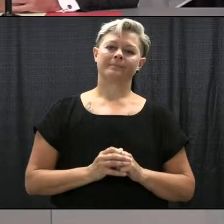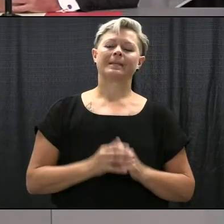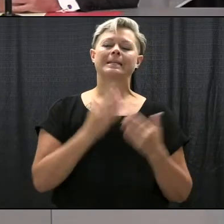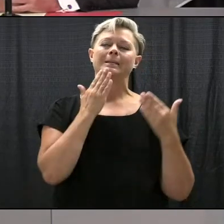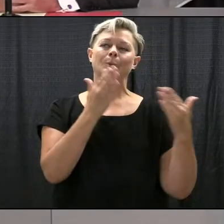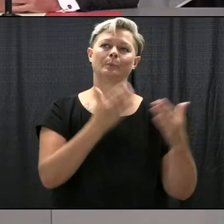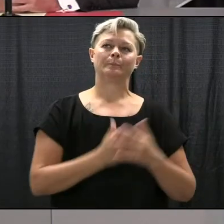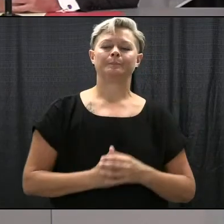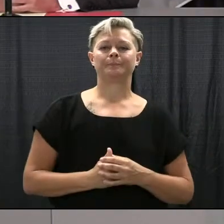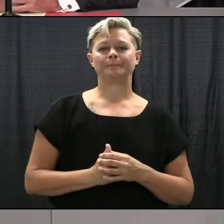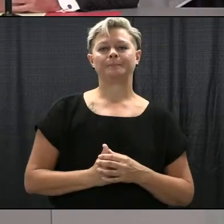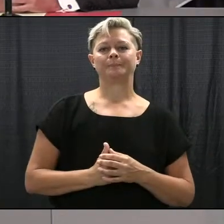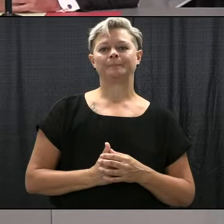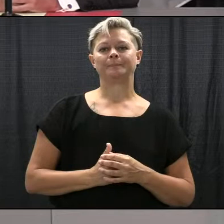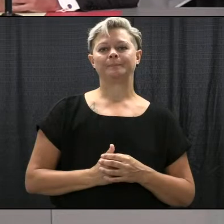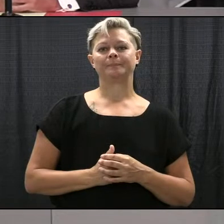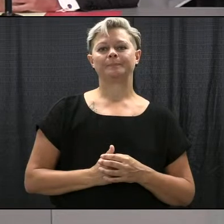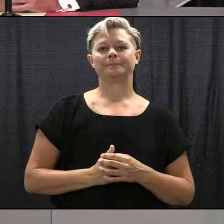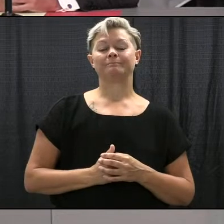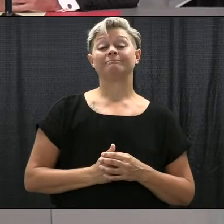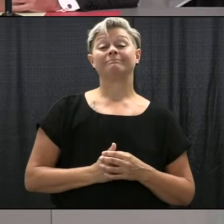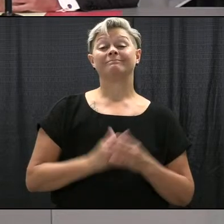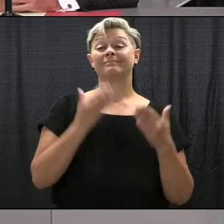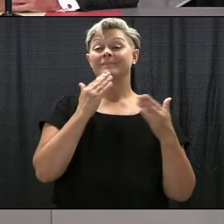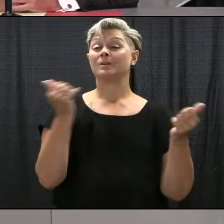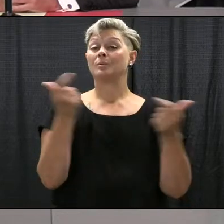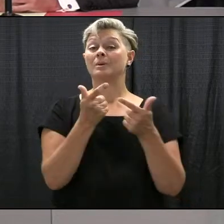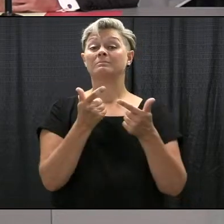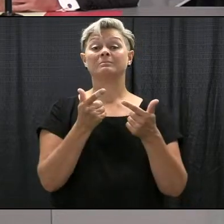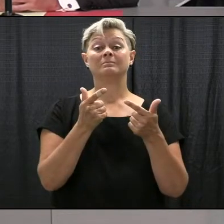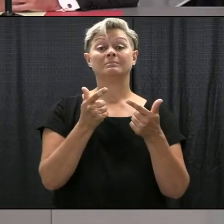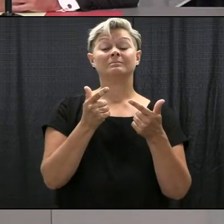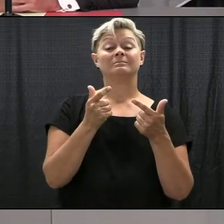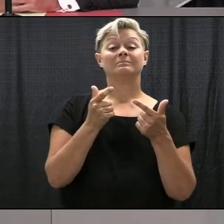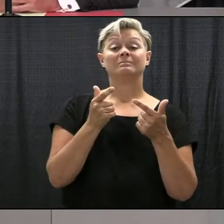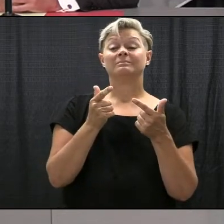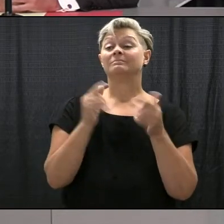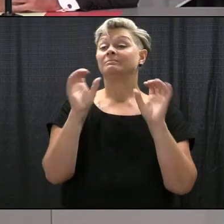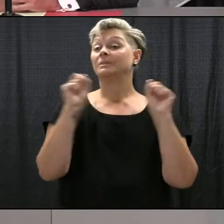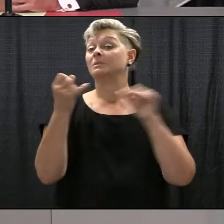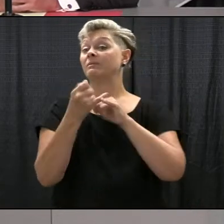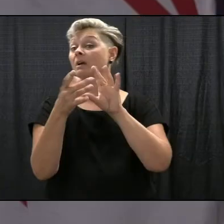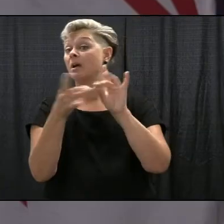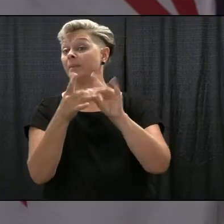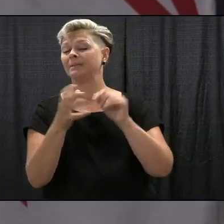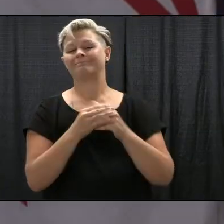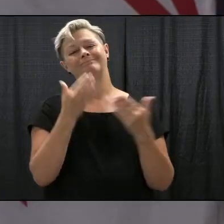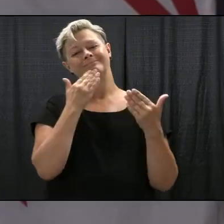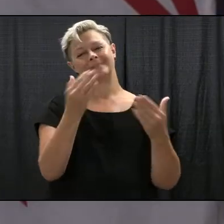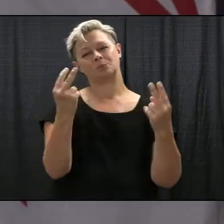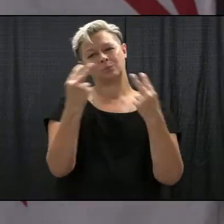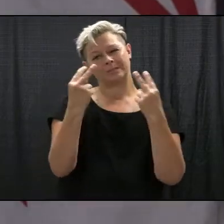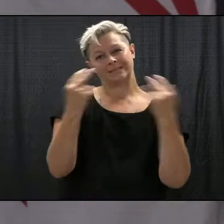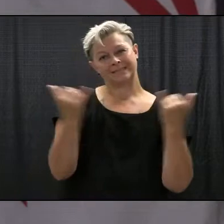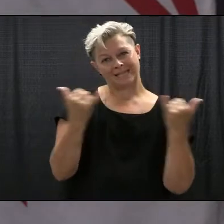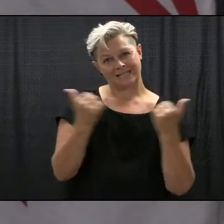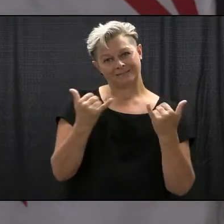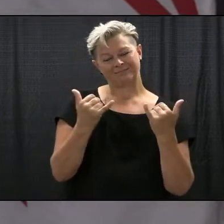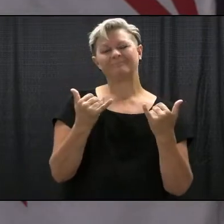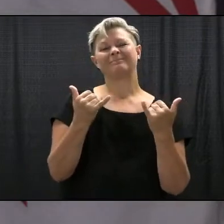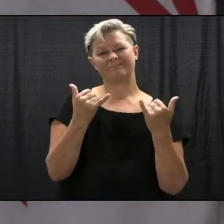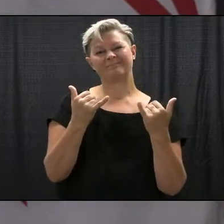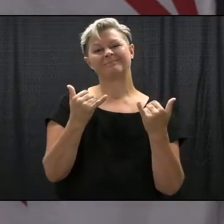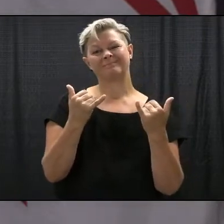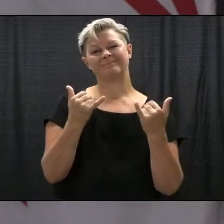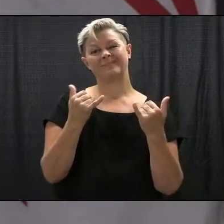Thank you. Thank you, everyone. Premier, do you have any final comments for today? Well, thank you all for joining us today. I think the take-home message